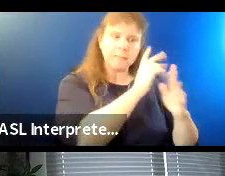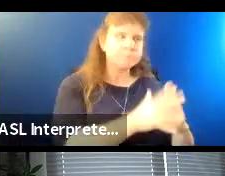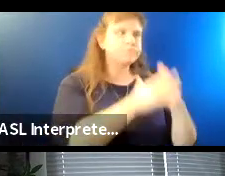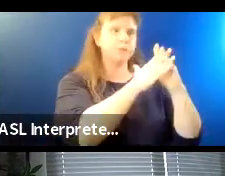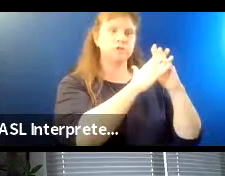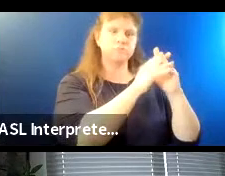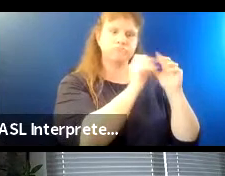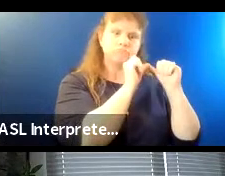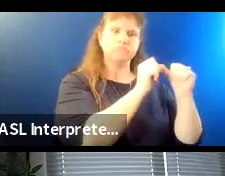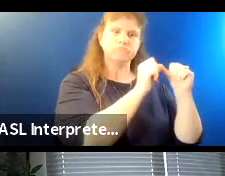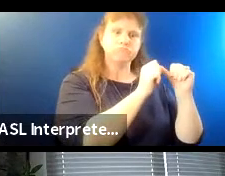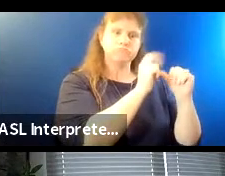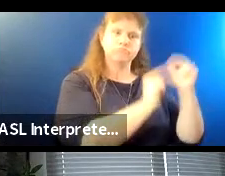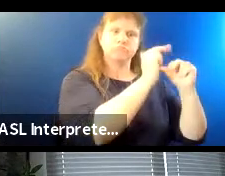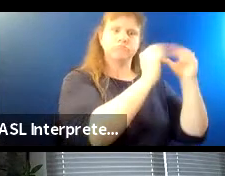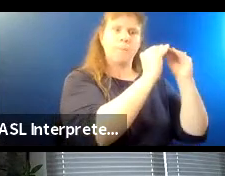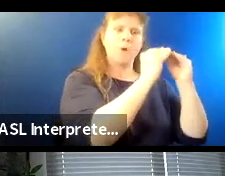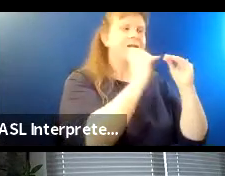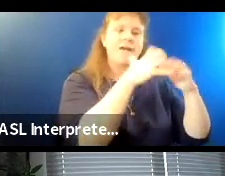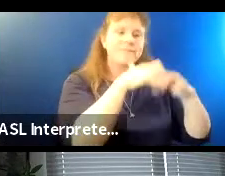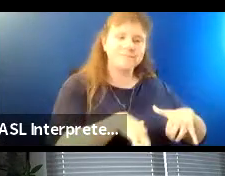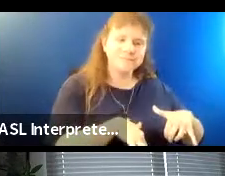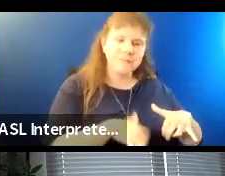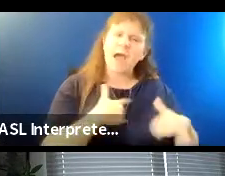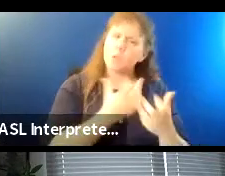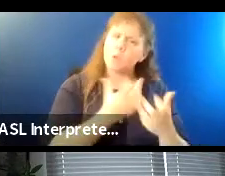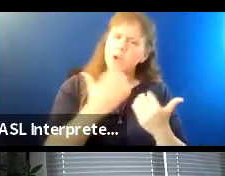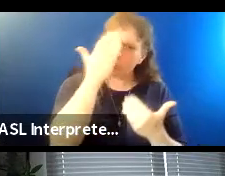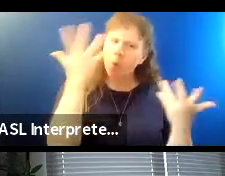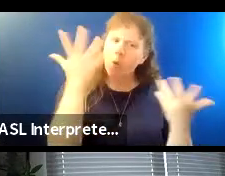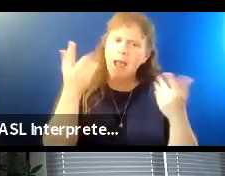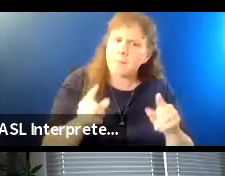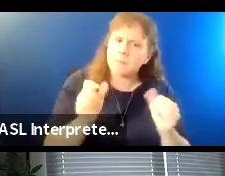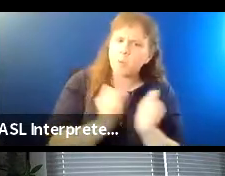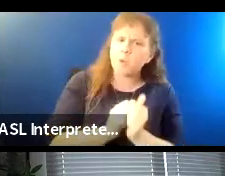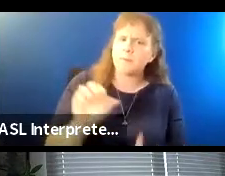would love to know what's going to happen with my turn, with the